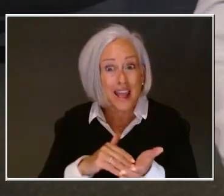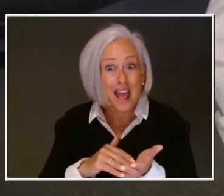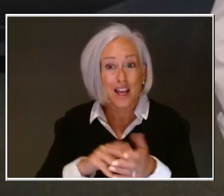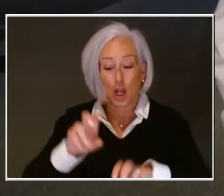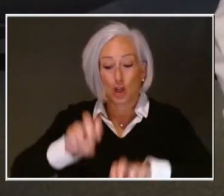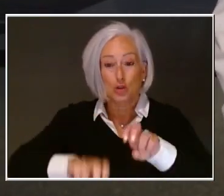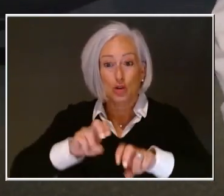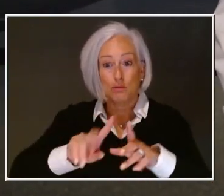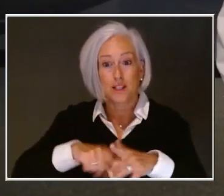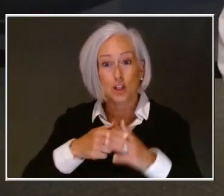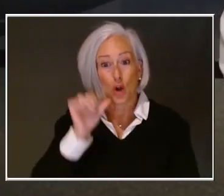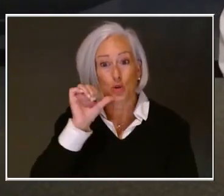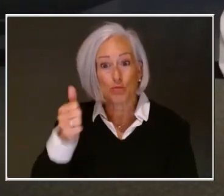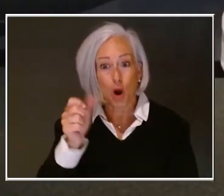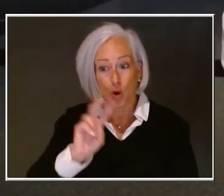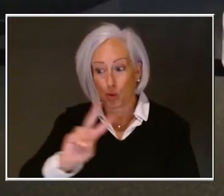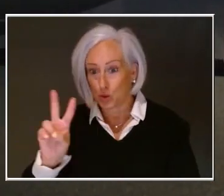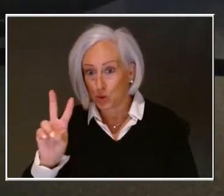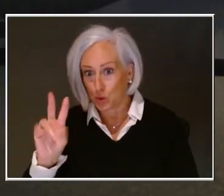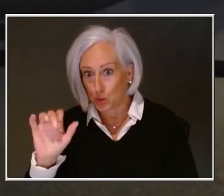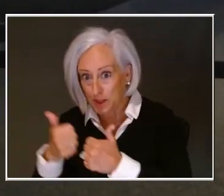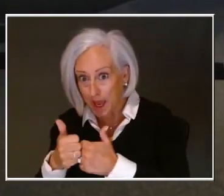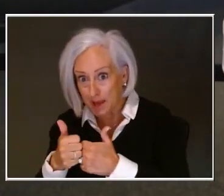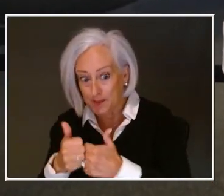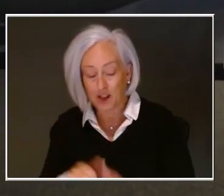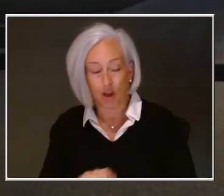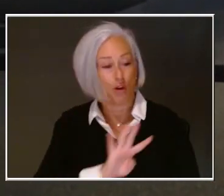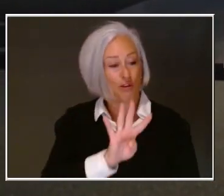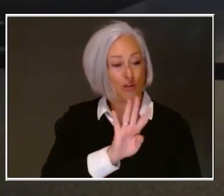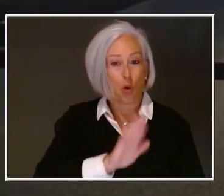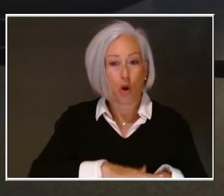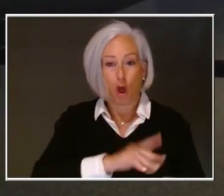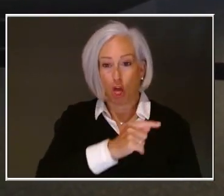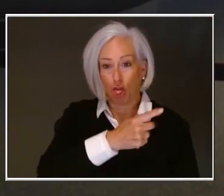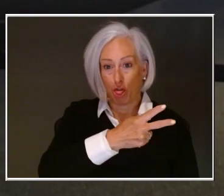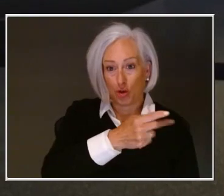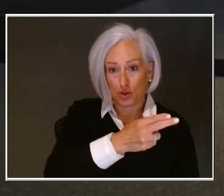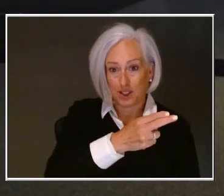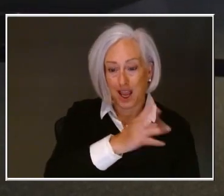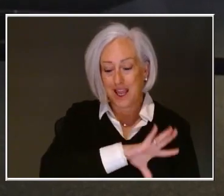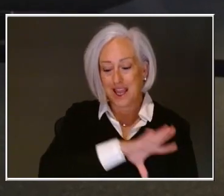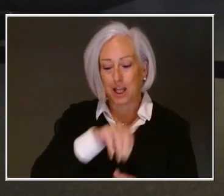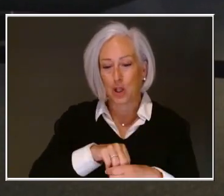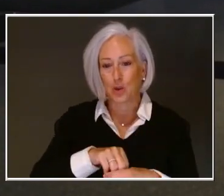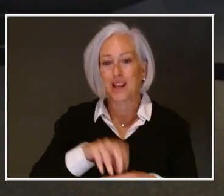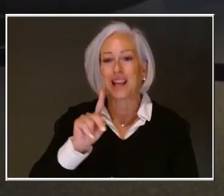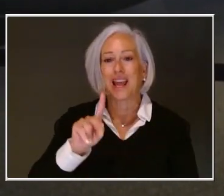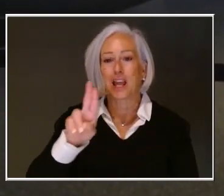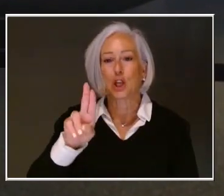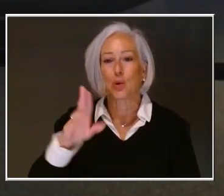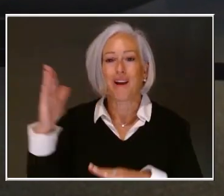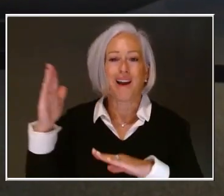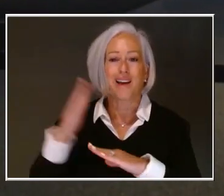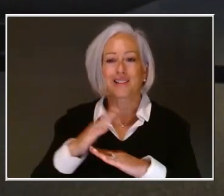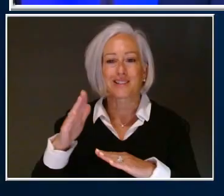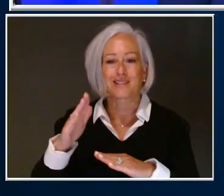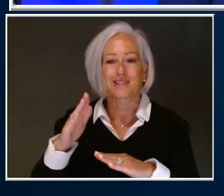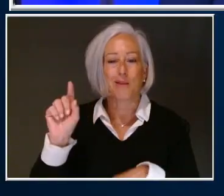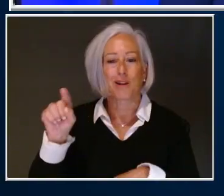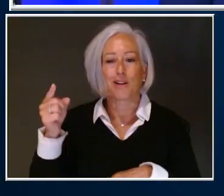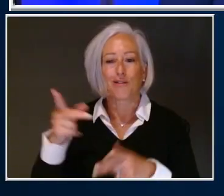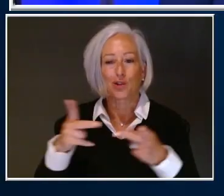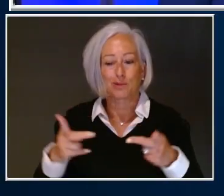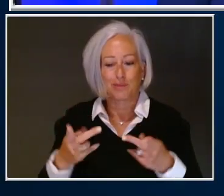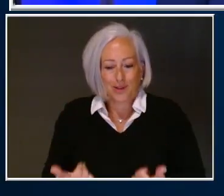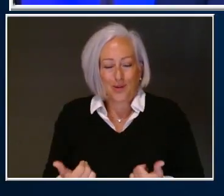with 2 games and then 4 on Thursday, including the University of Kansas as the top seed. Alexis, we'll turn her back to you here from the T-Mobile